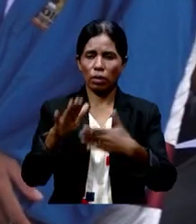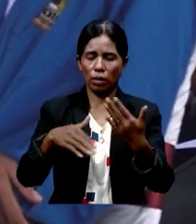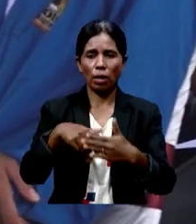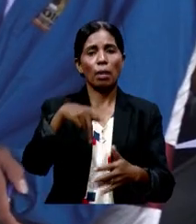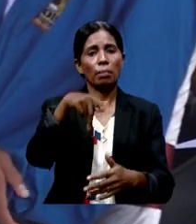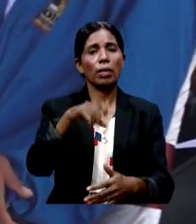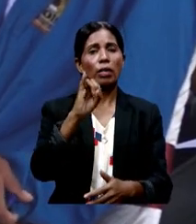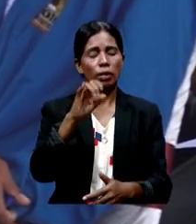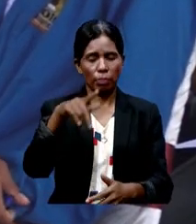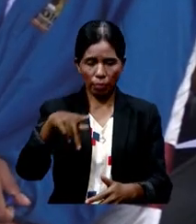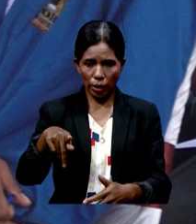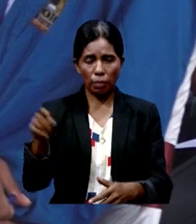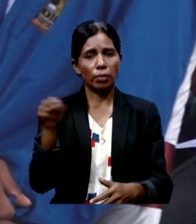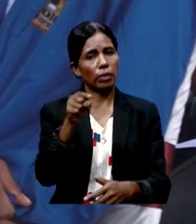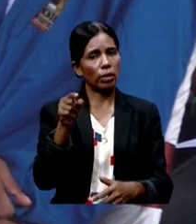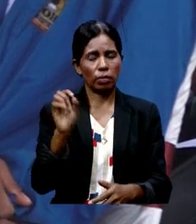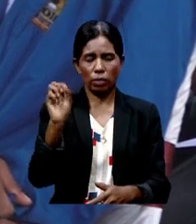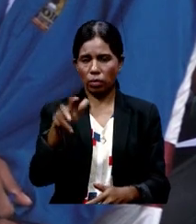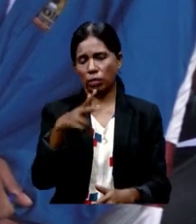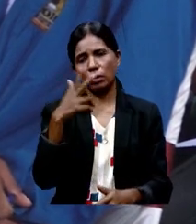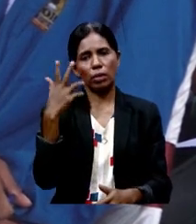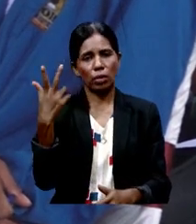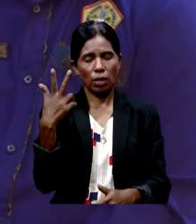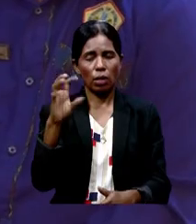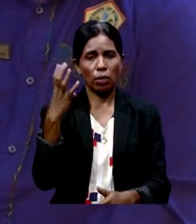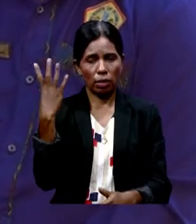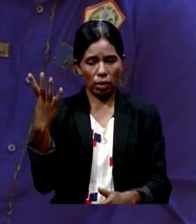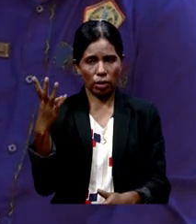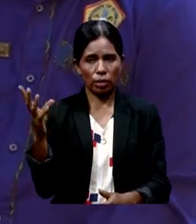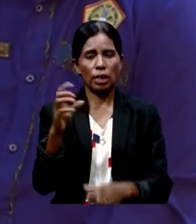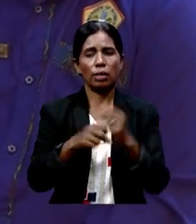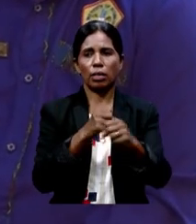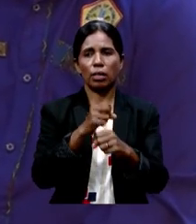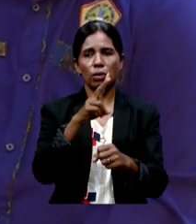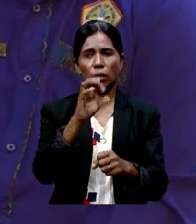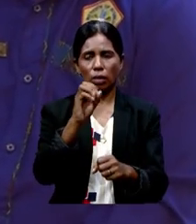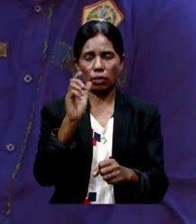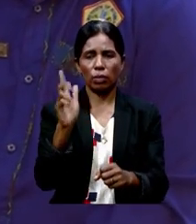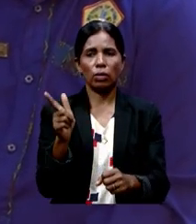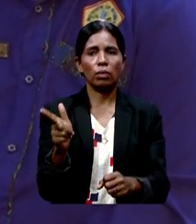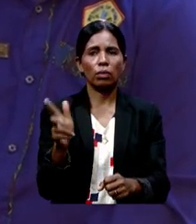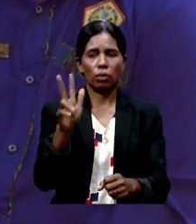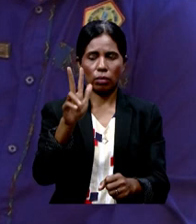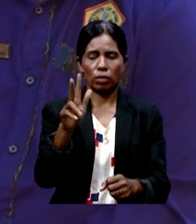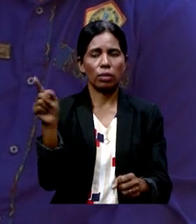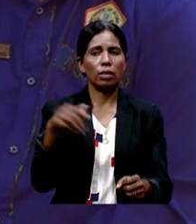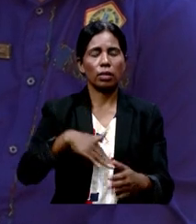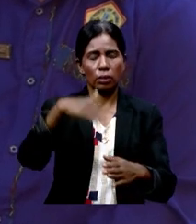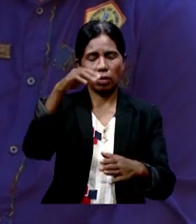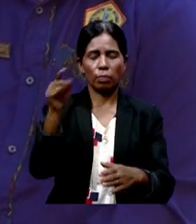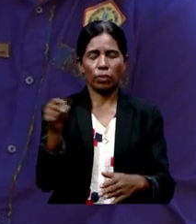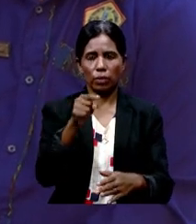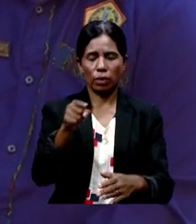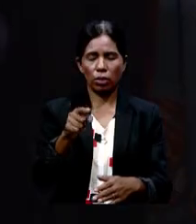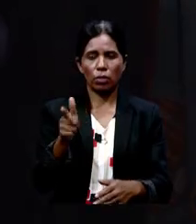PIB porcento seleccional vírgula hat e atina rinho rural centolo se saiba porcento rural hat